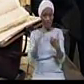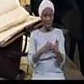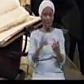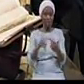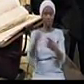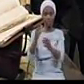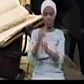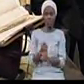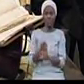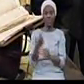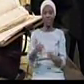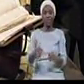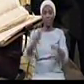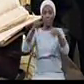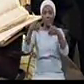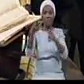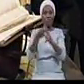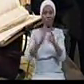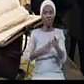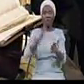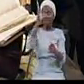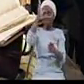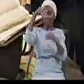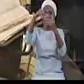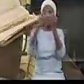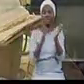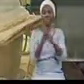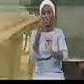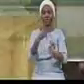name. Personal repentance,